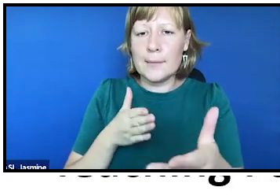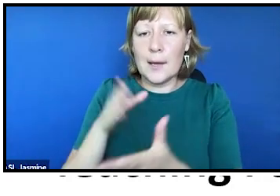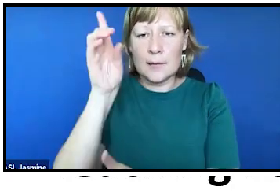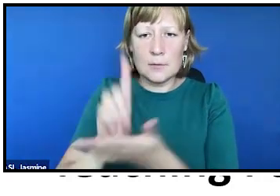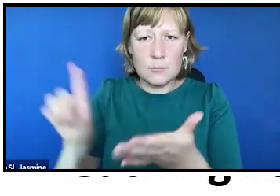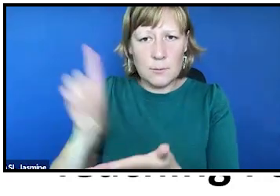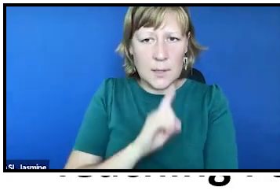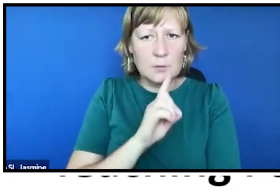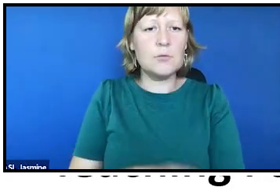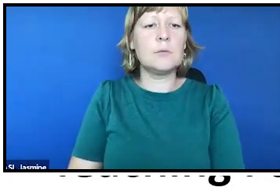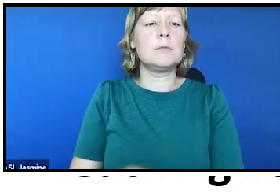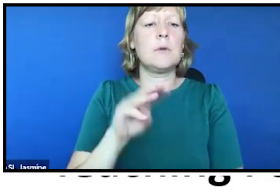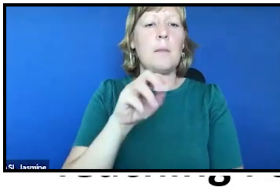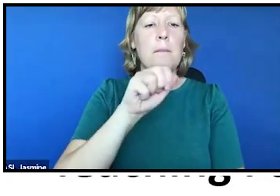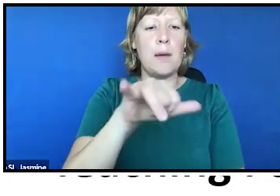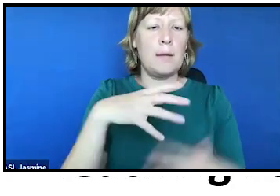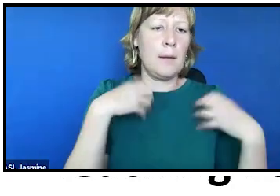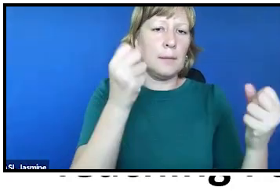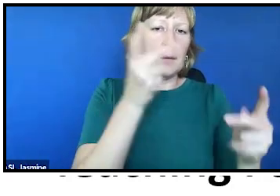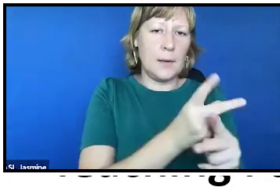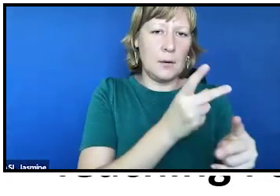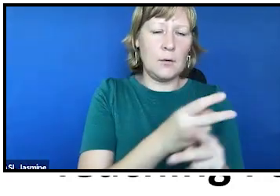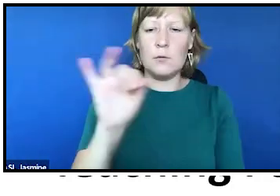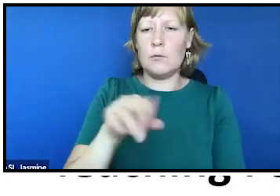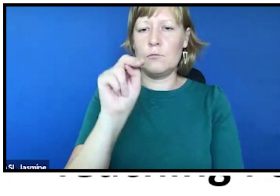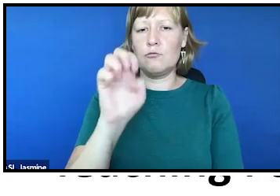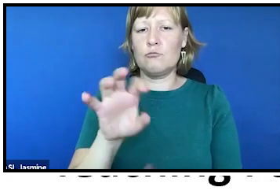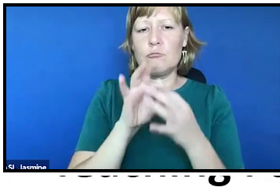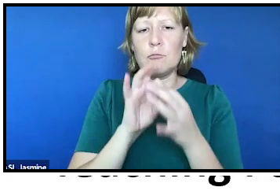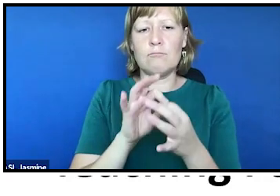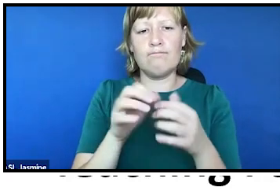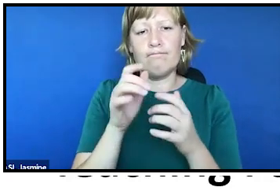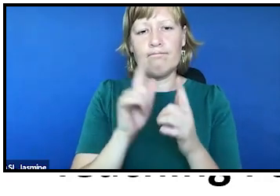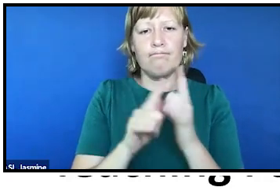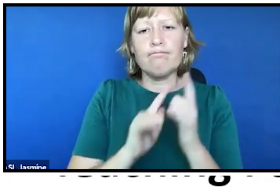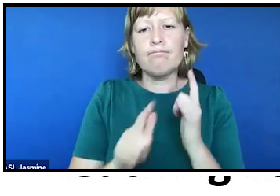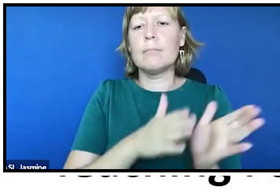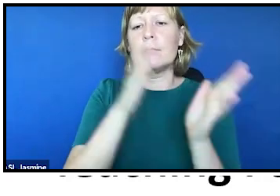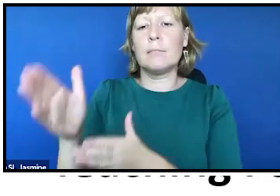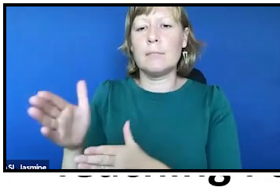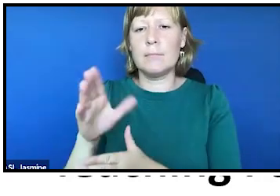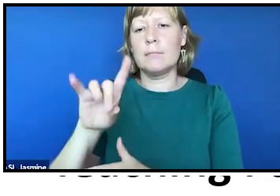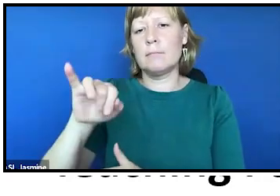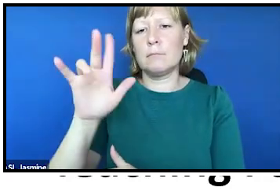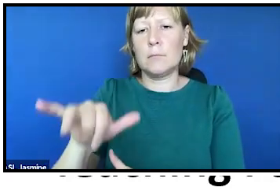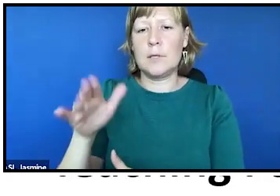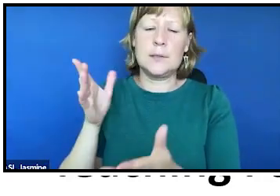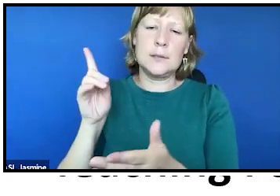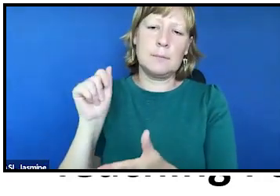May, healthcare. June, relationships. July, disability rights. August, housing